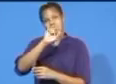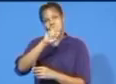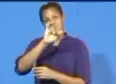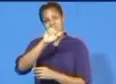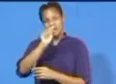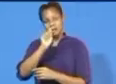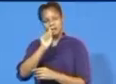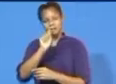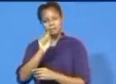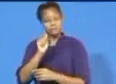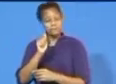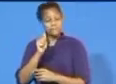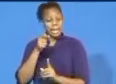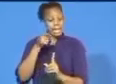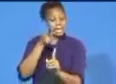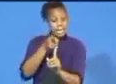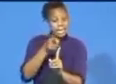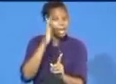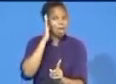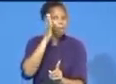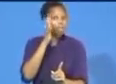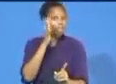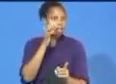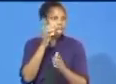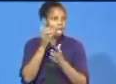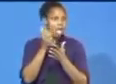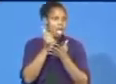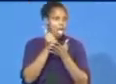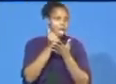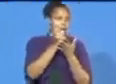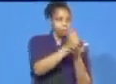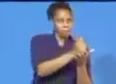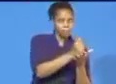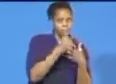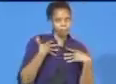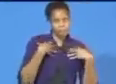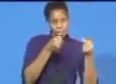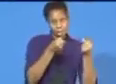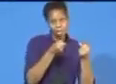him of his leprosy. I missed something. I must have missed something.